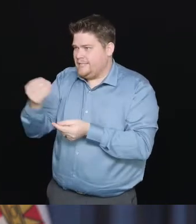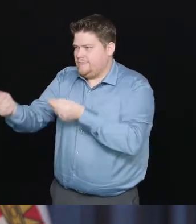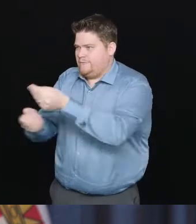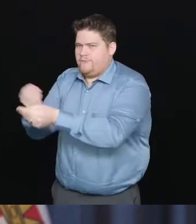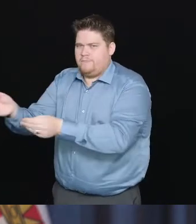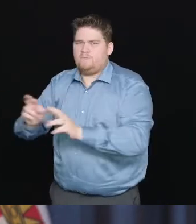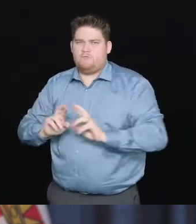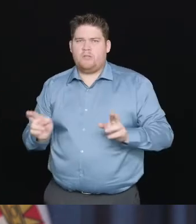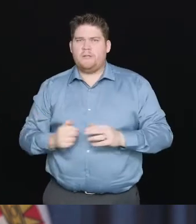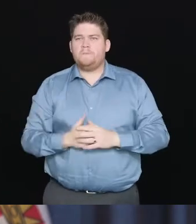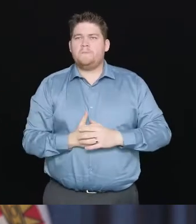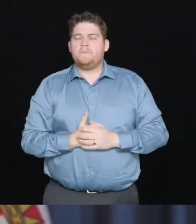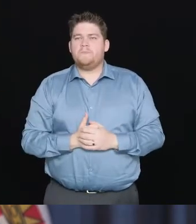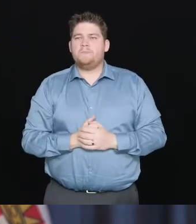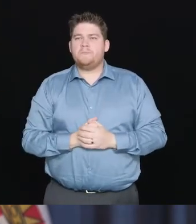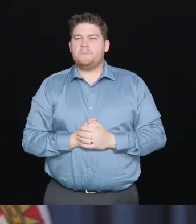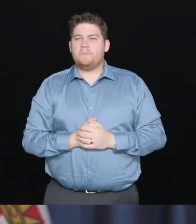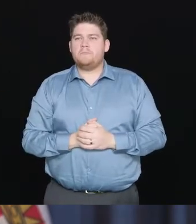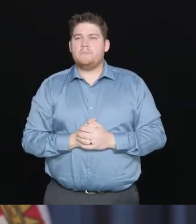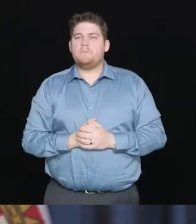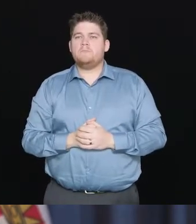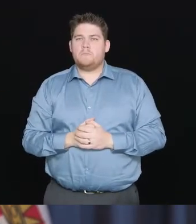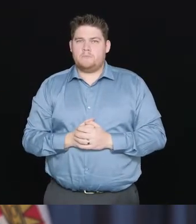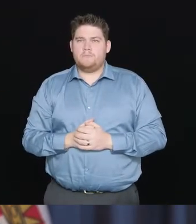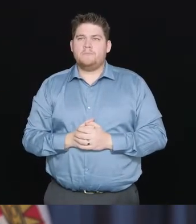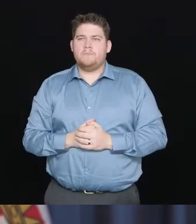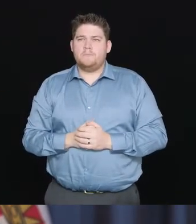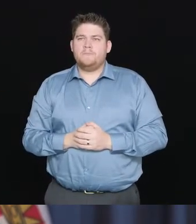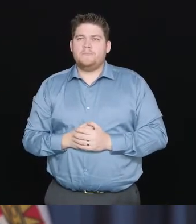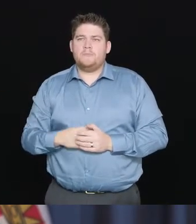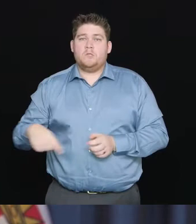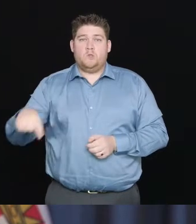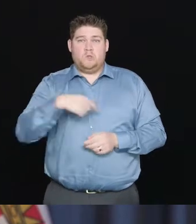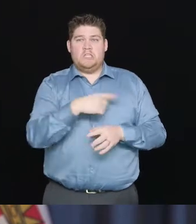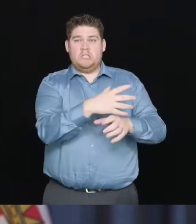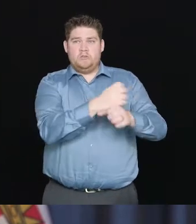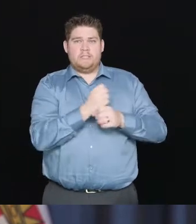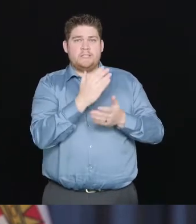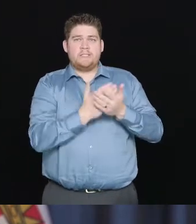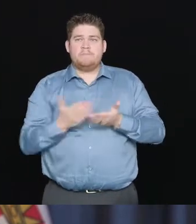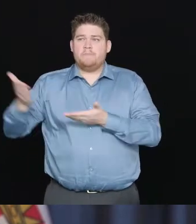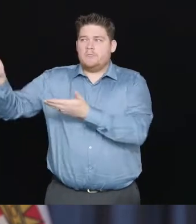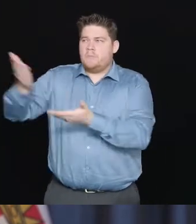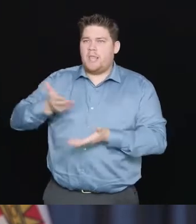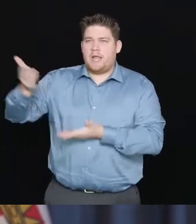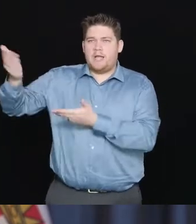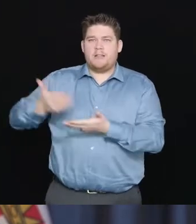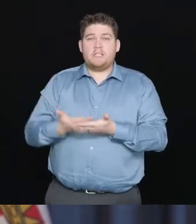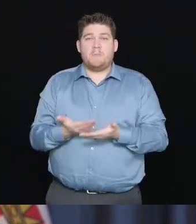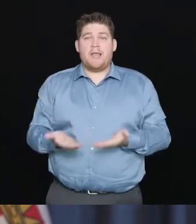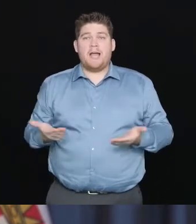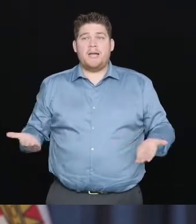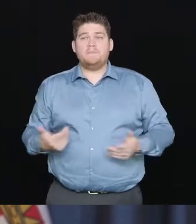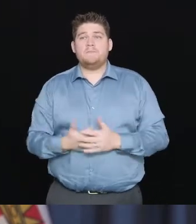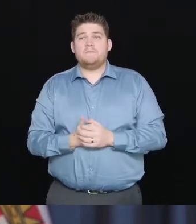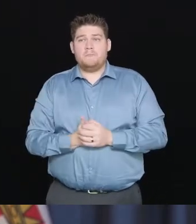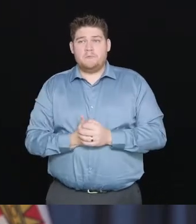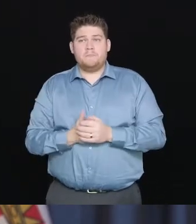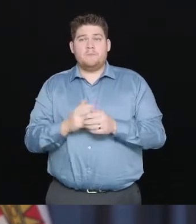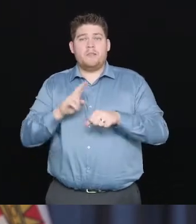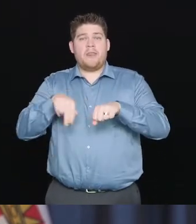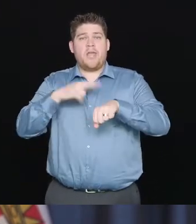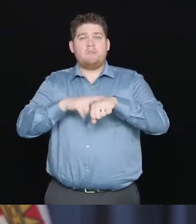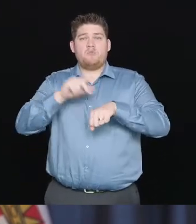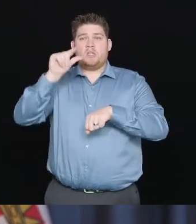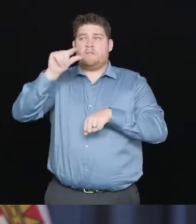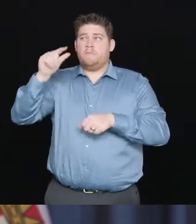small sources of supply, both from the national government and the National Bank of Supply,